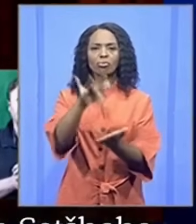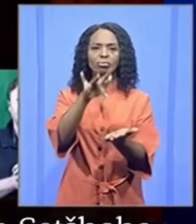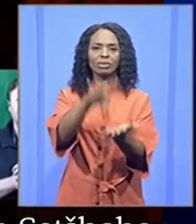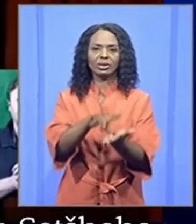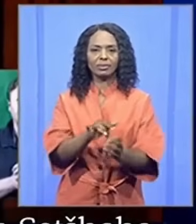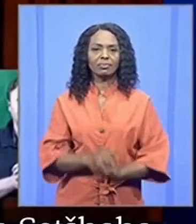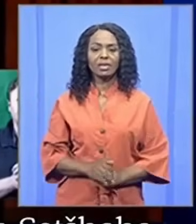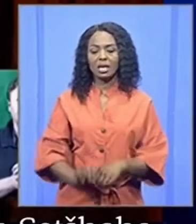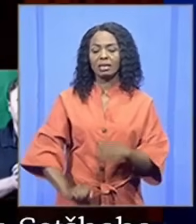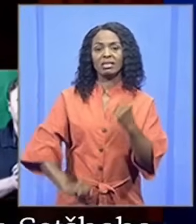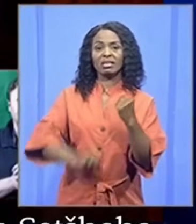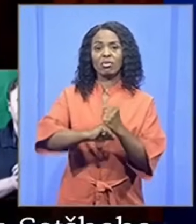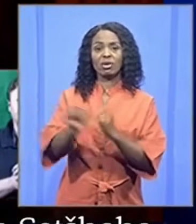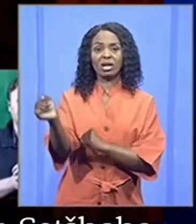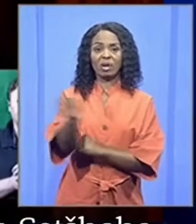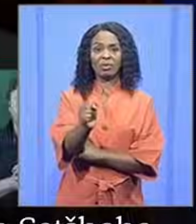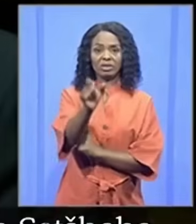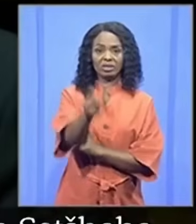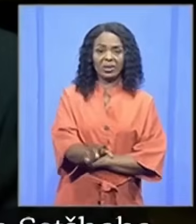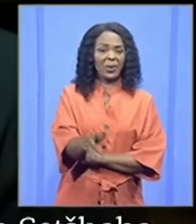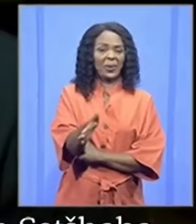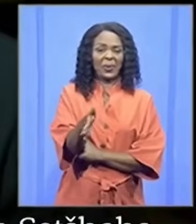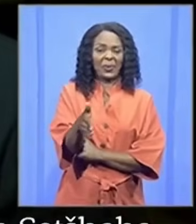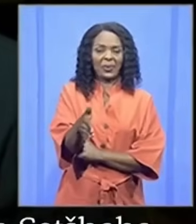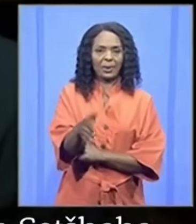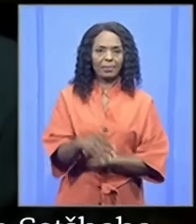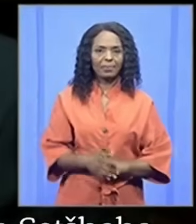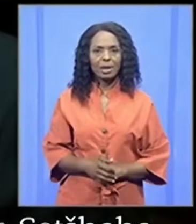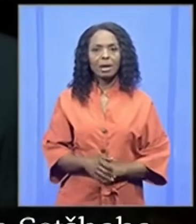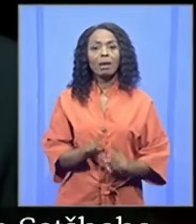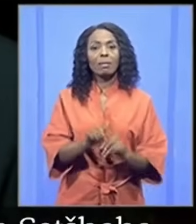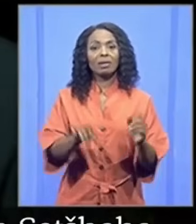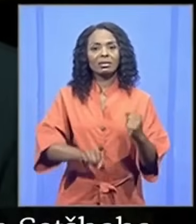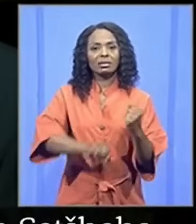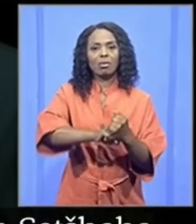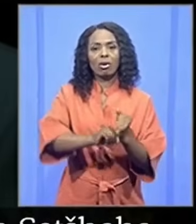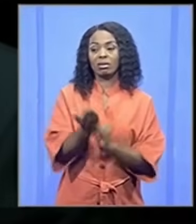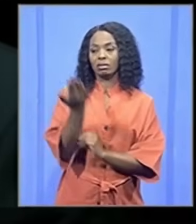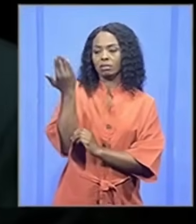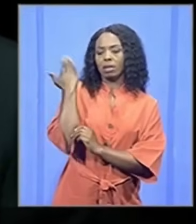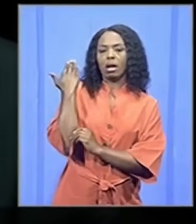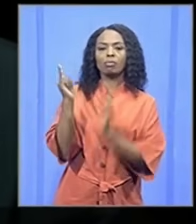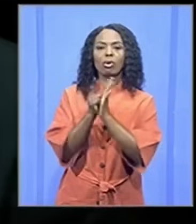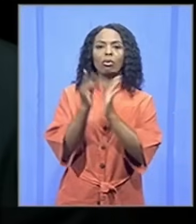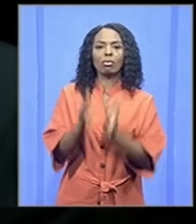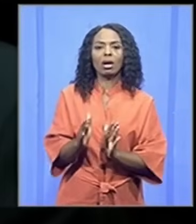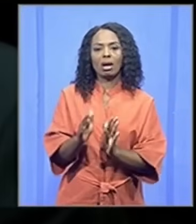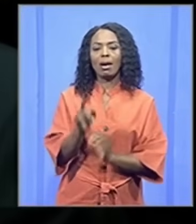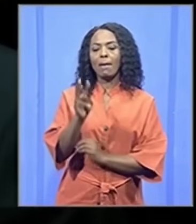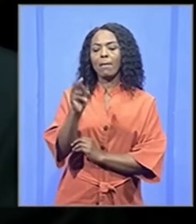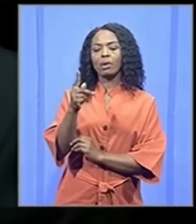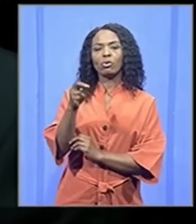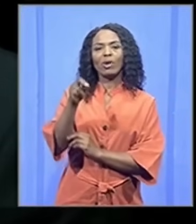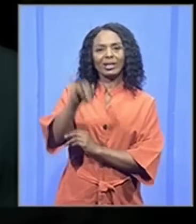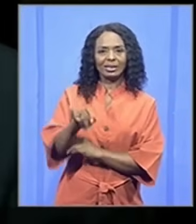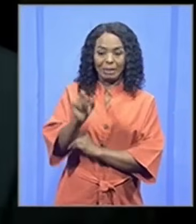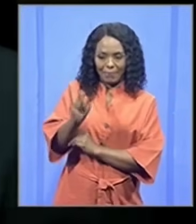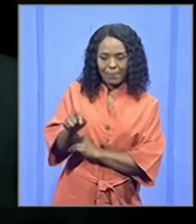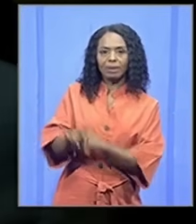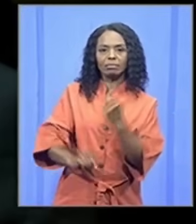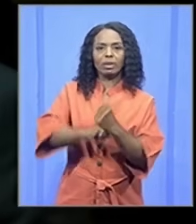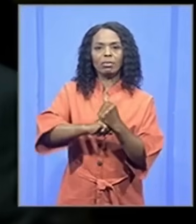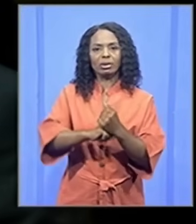support her appointment, the appointment today. We supported the previous advocate, Mkhwebane, you remember that, and we lived to regret